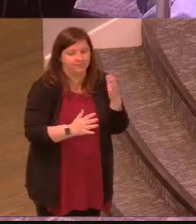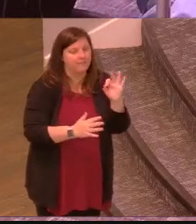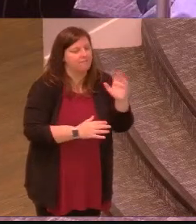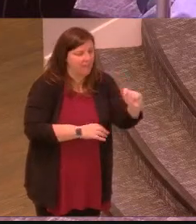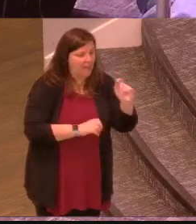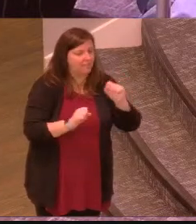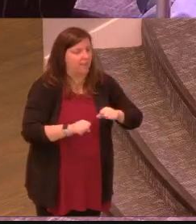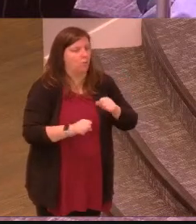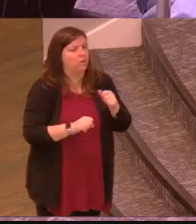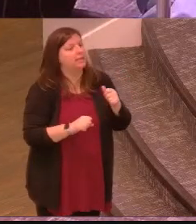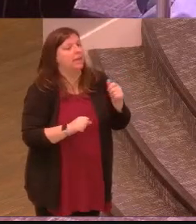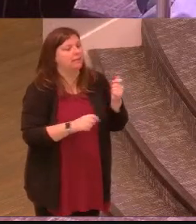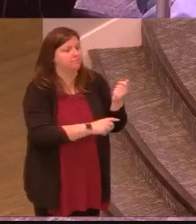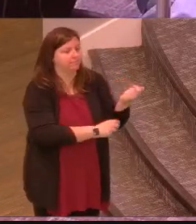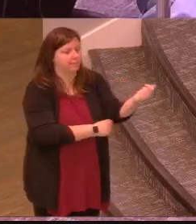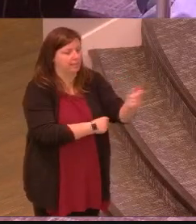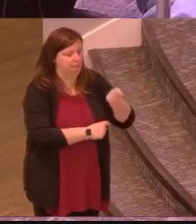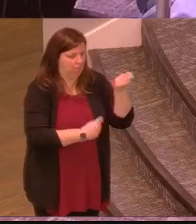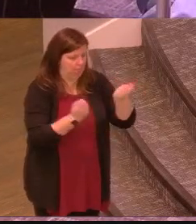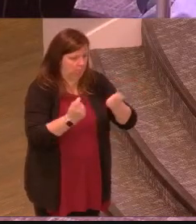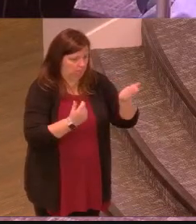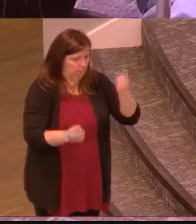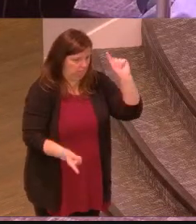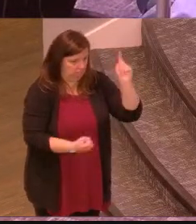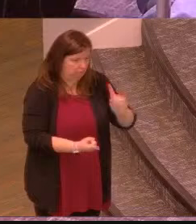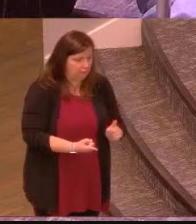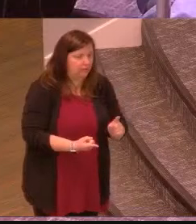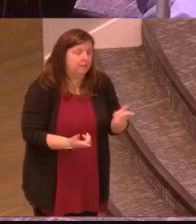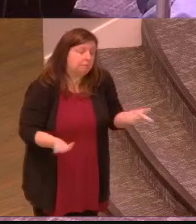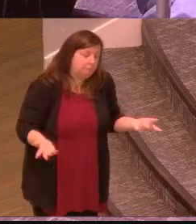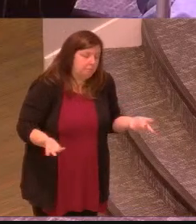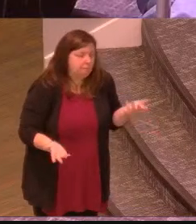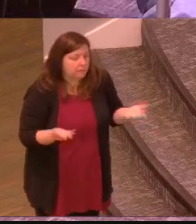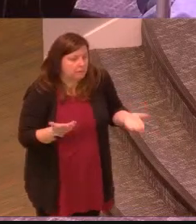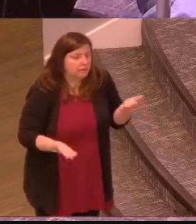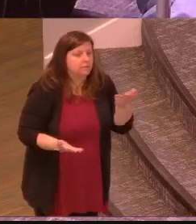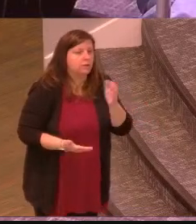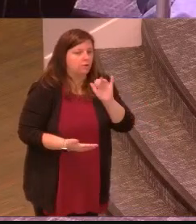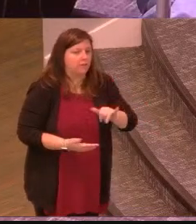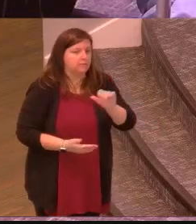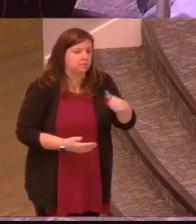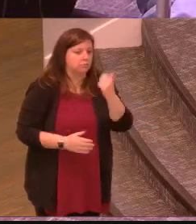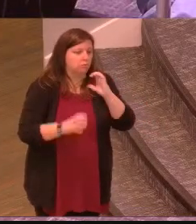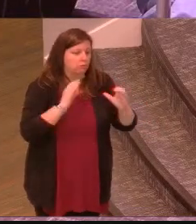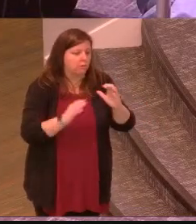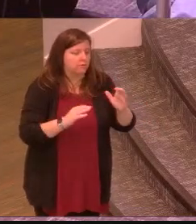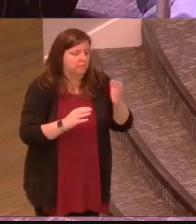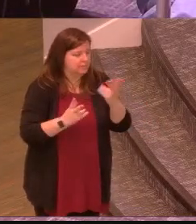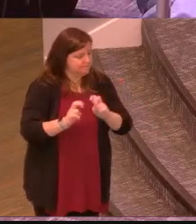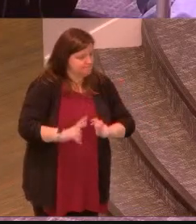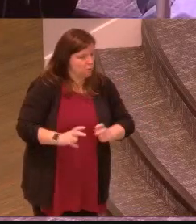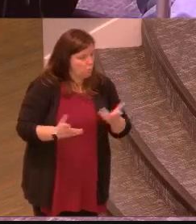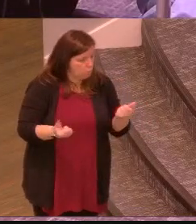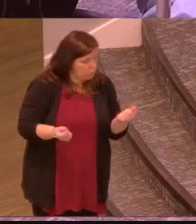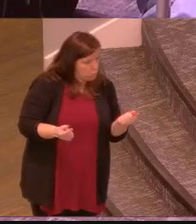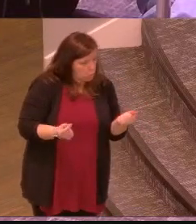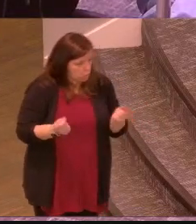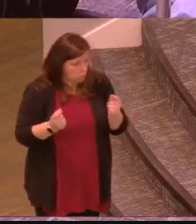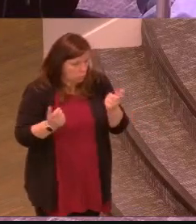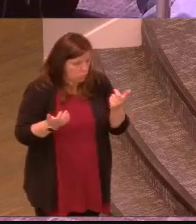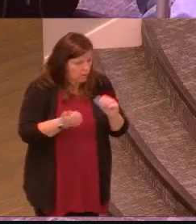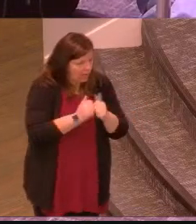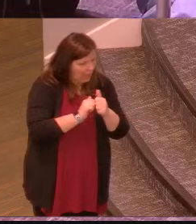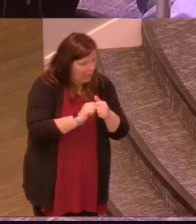that's Monday's conversation, you know, what can we look at, what can we do without, so that we can really